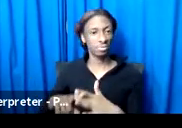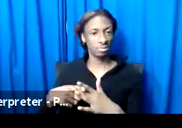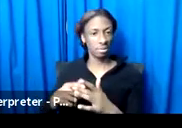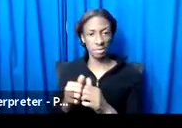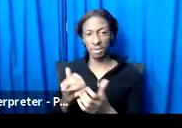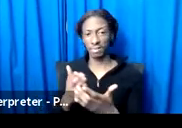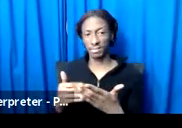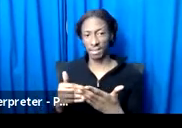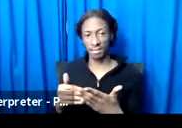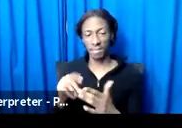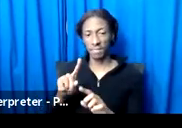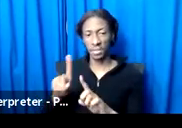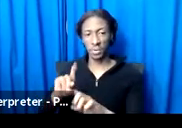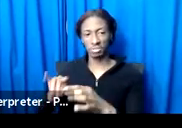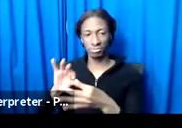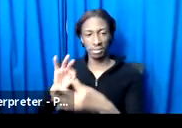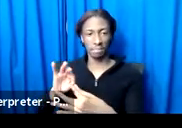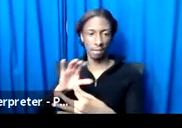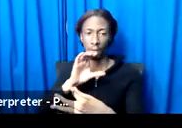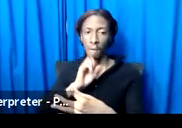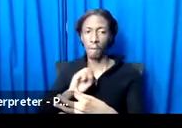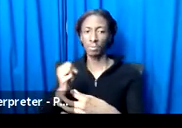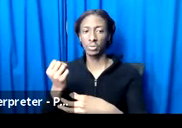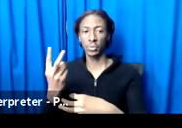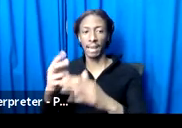of the questions around the under 12 population.